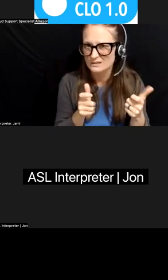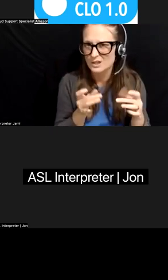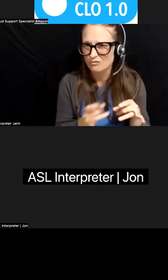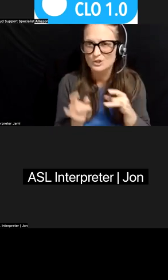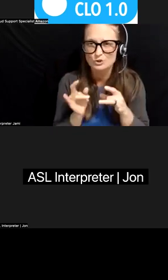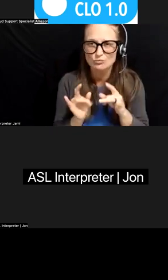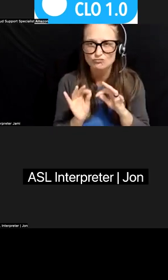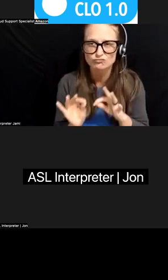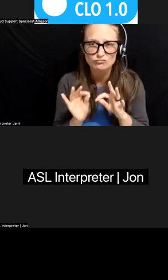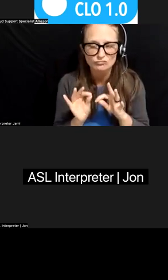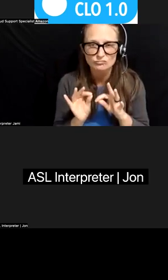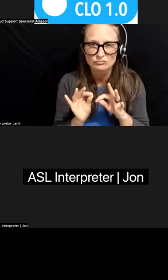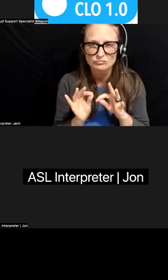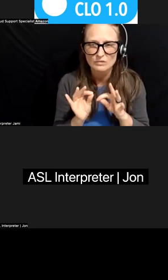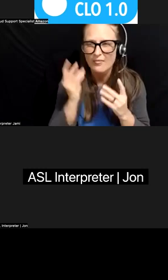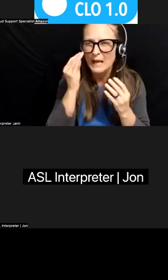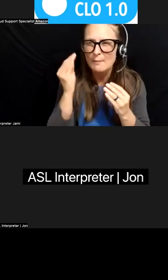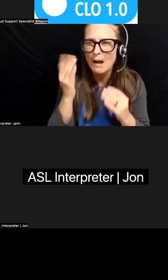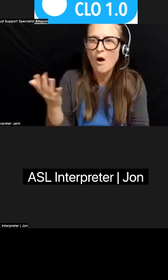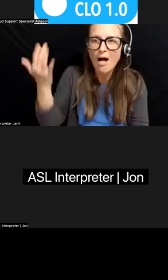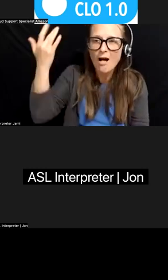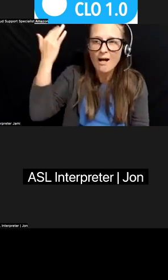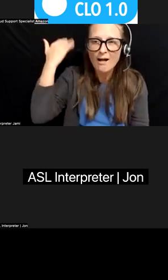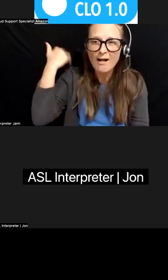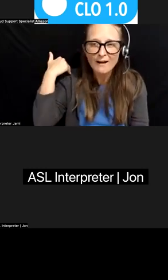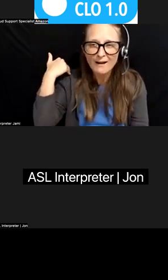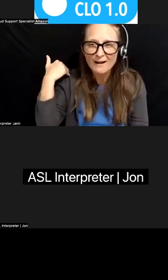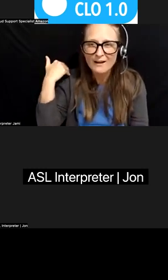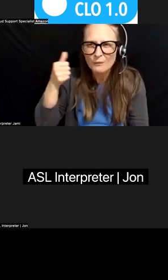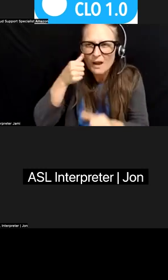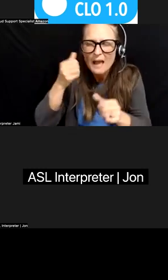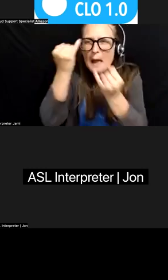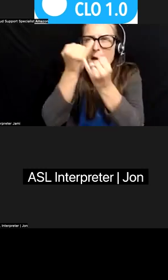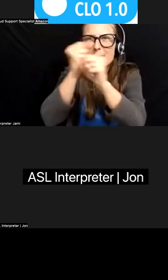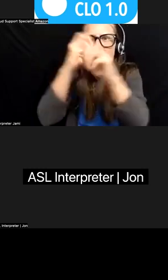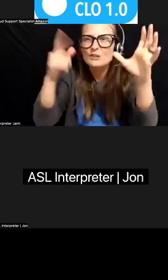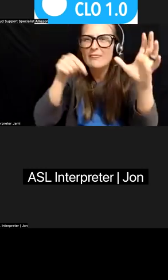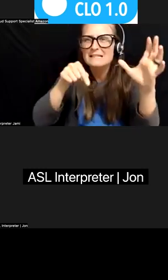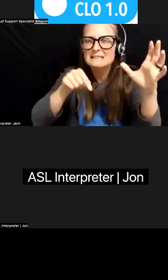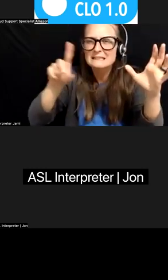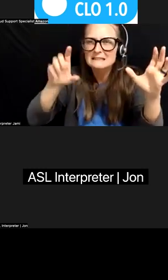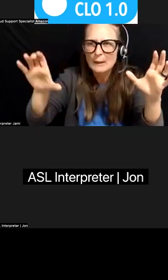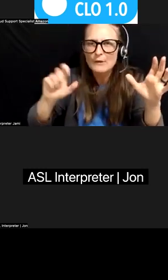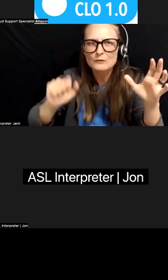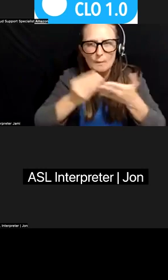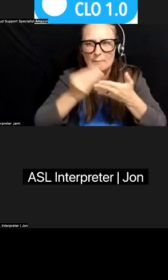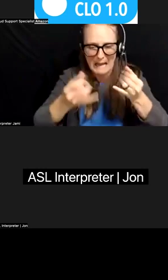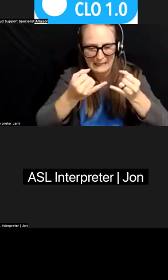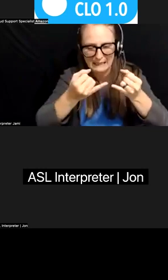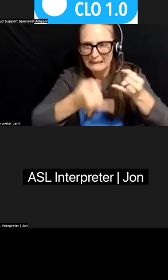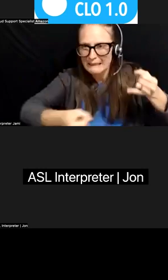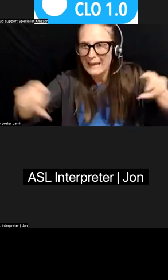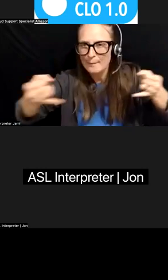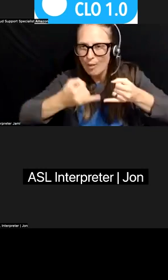efficiently. Think about in the older days. Imagine this was a data center. We would have to buy cables,